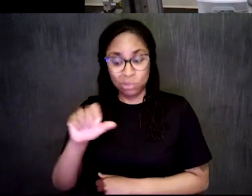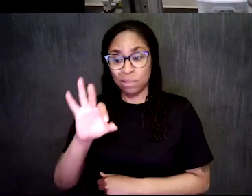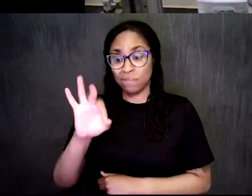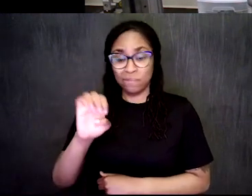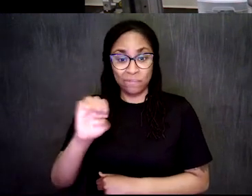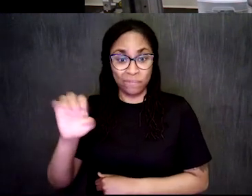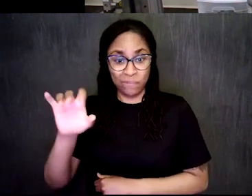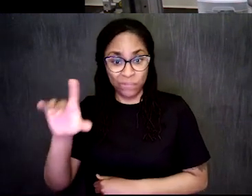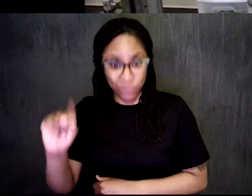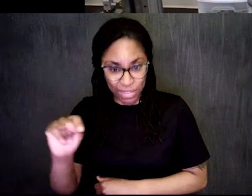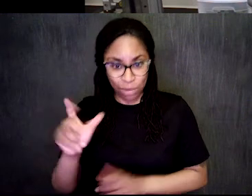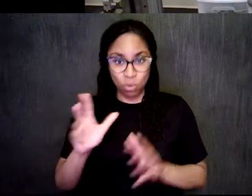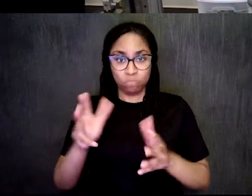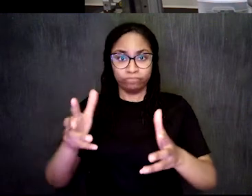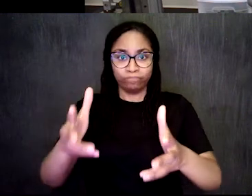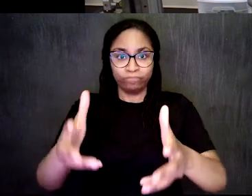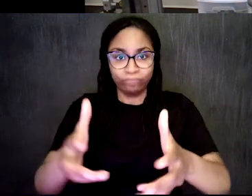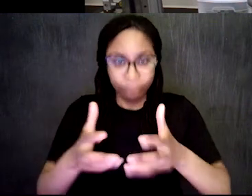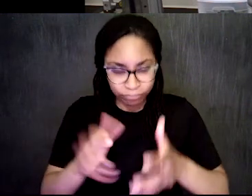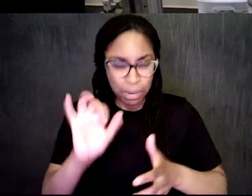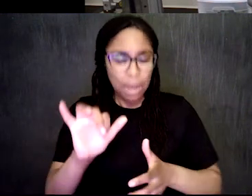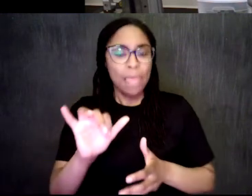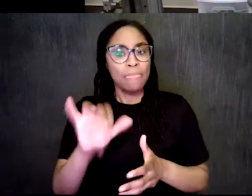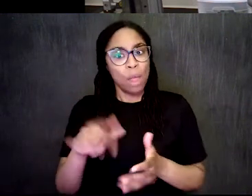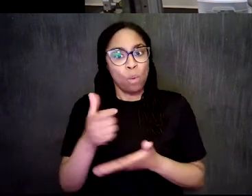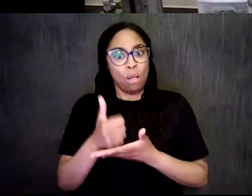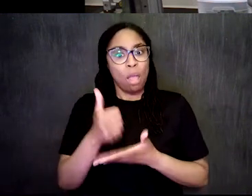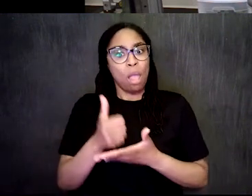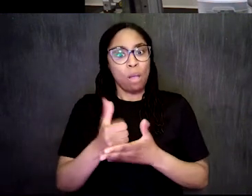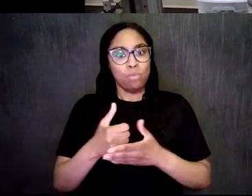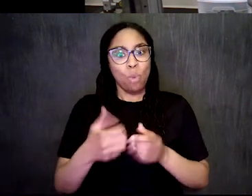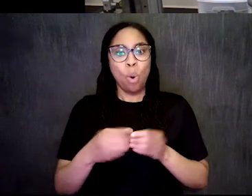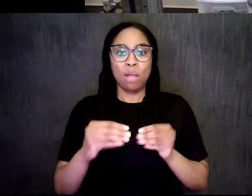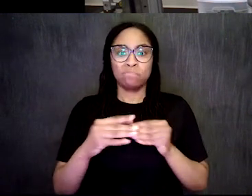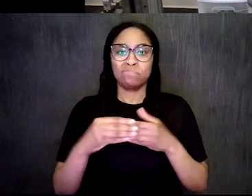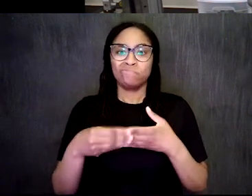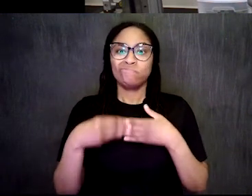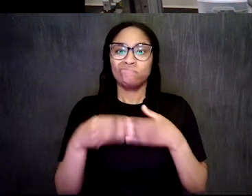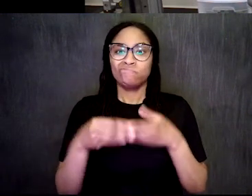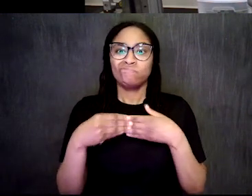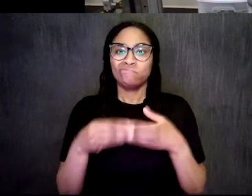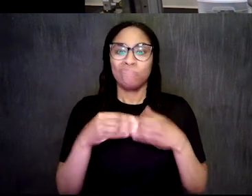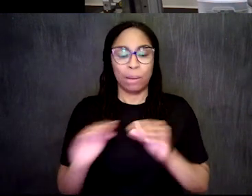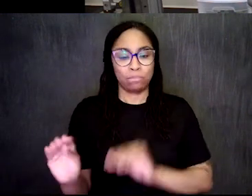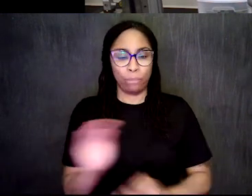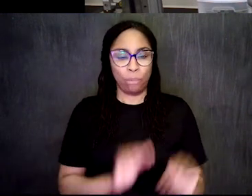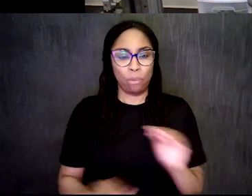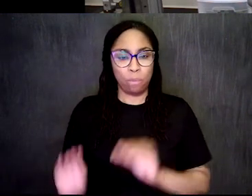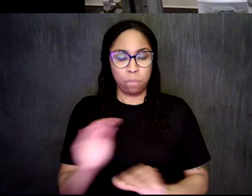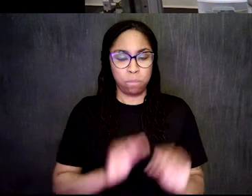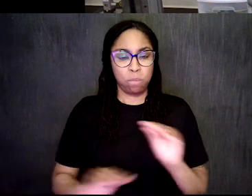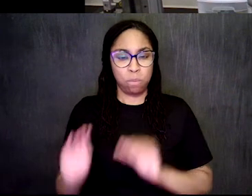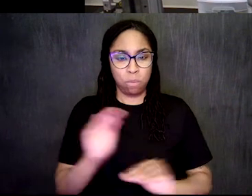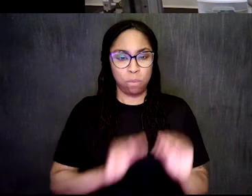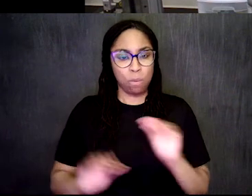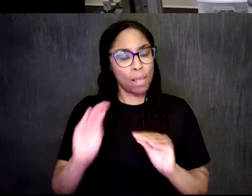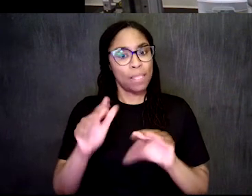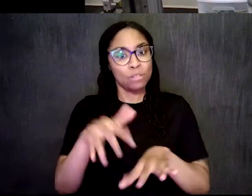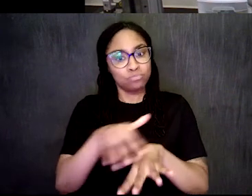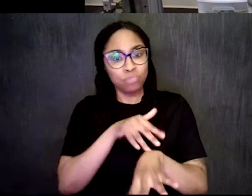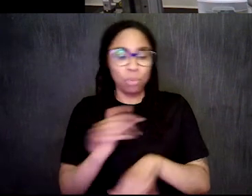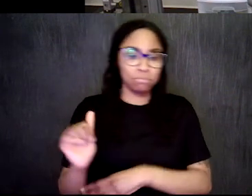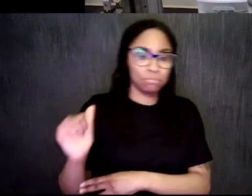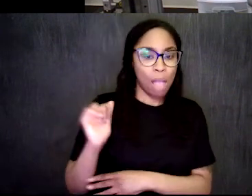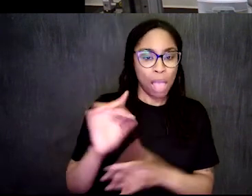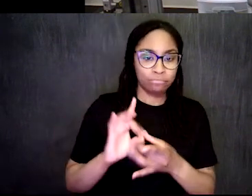hips a little bit, so it's going to help you with some more hip stretching as well as a little bit more mobility as we're doing, again, this